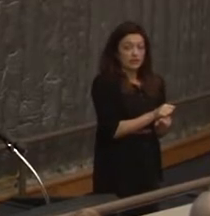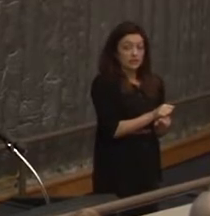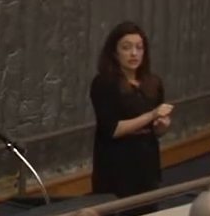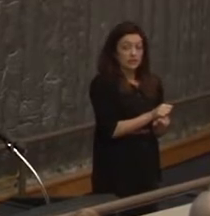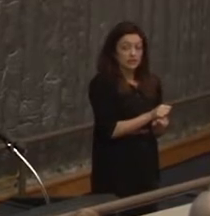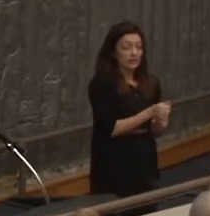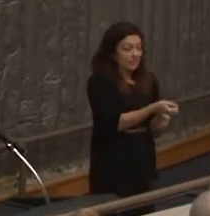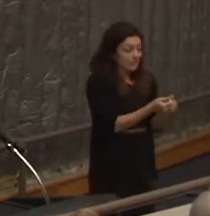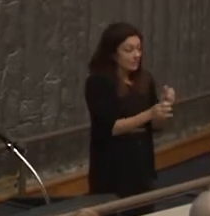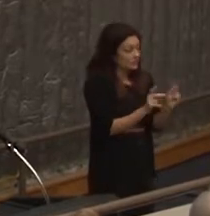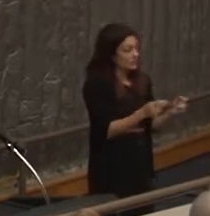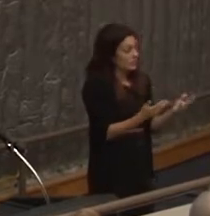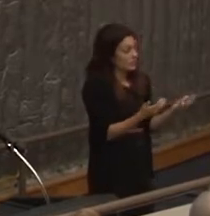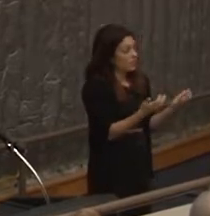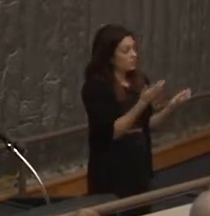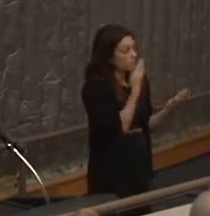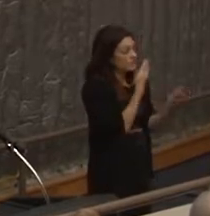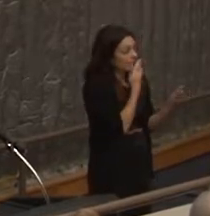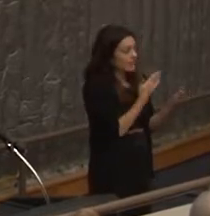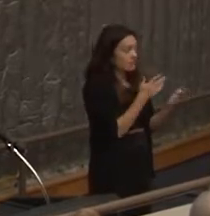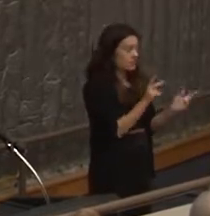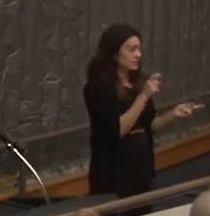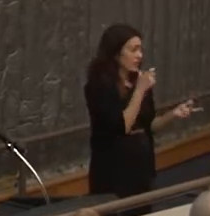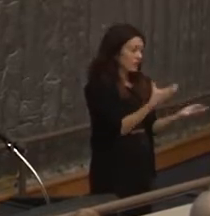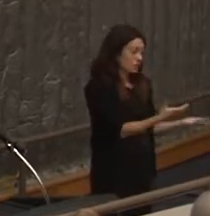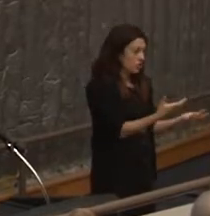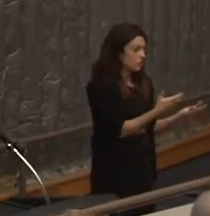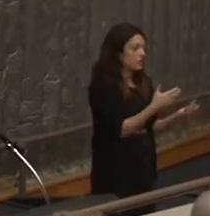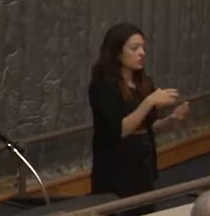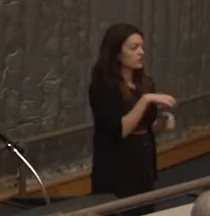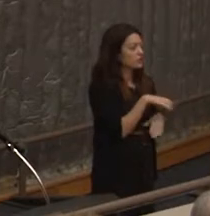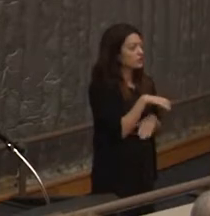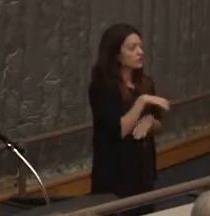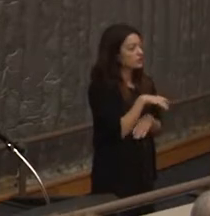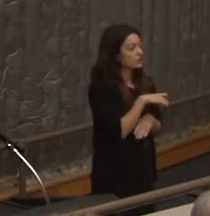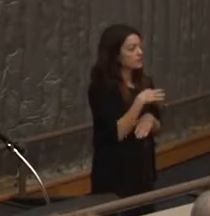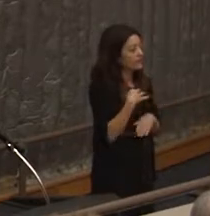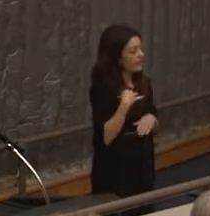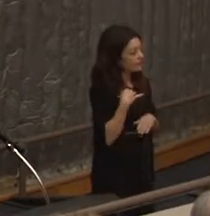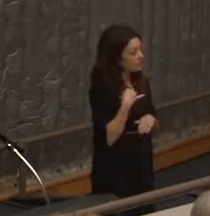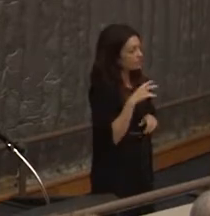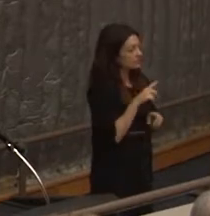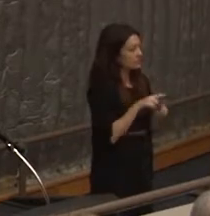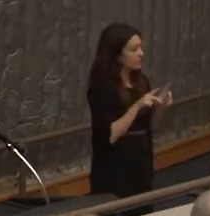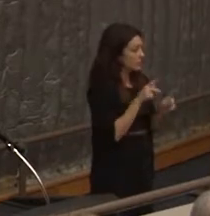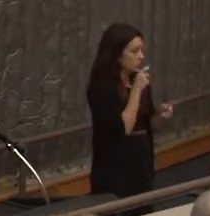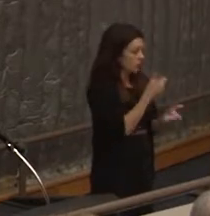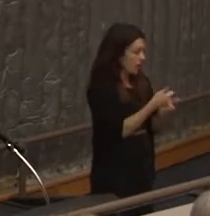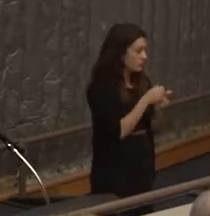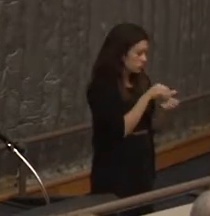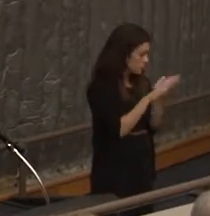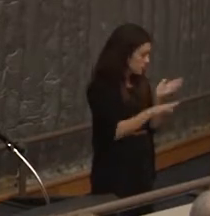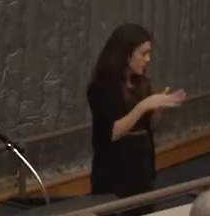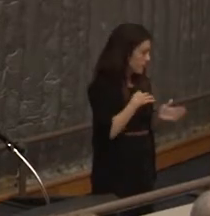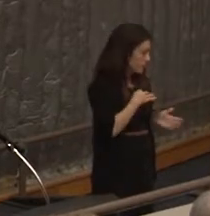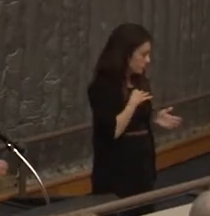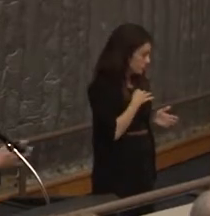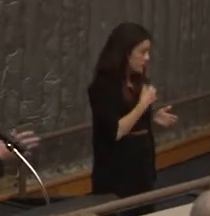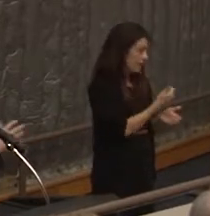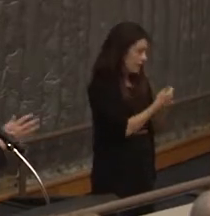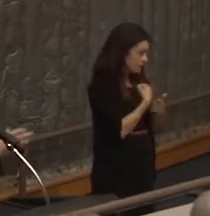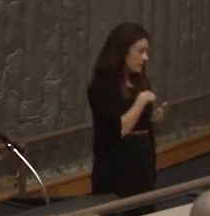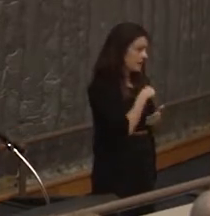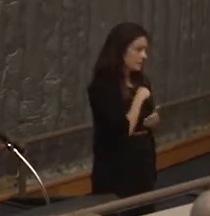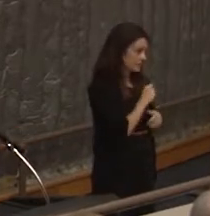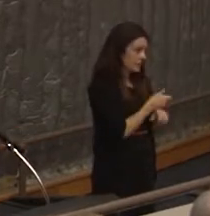I wanted to thank Linnell Dean and our volunteers for all their help. We have student volunteers who make a big